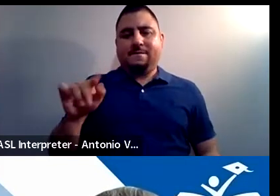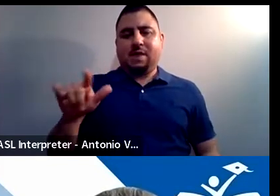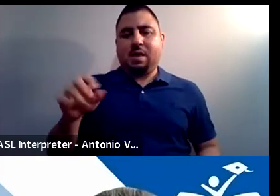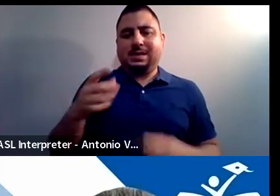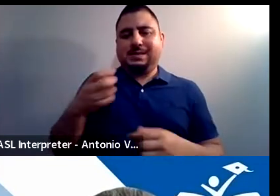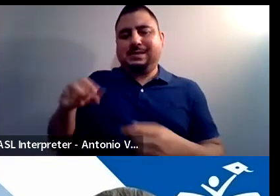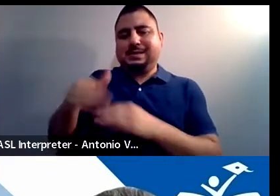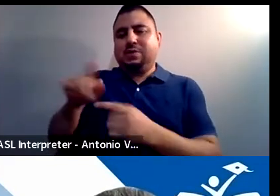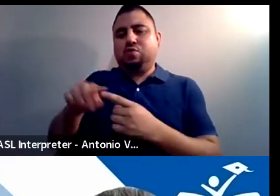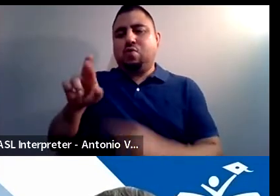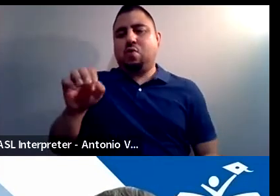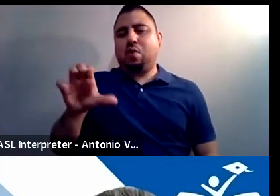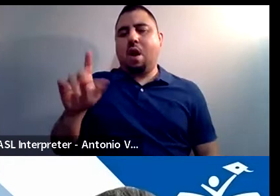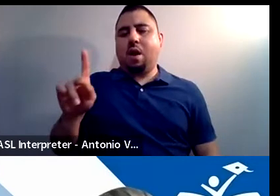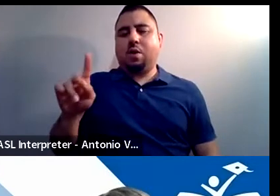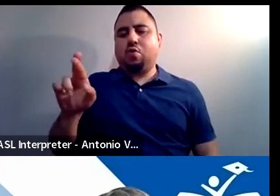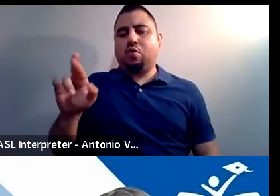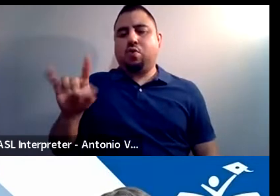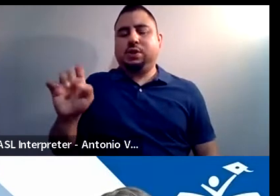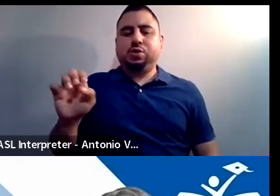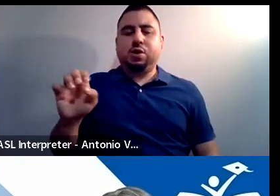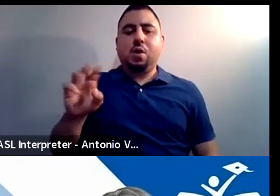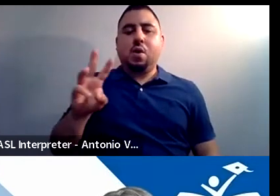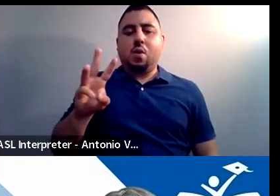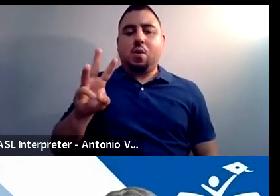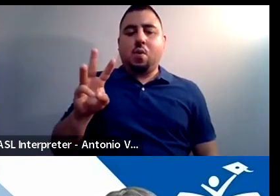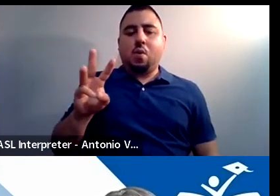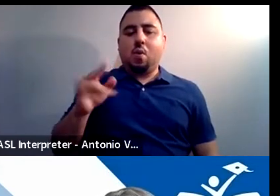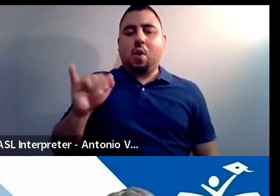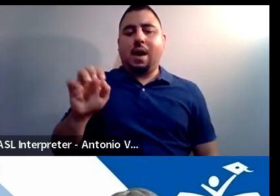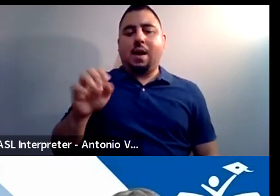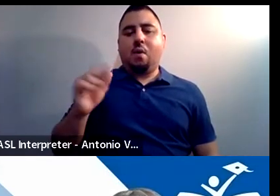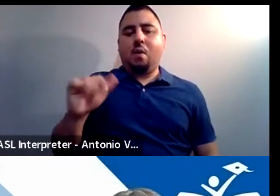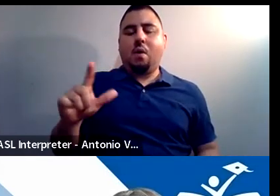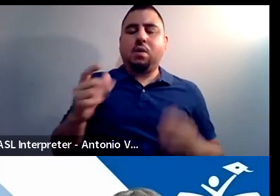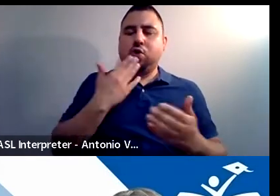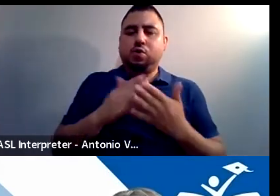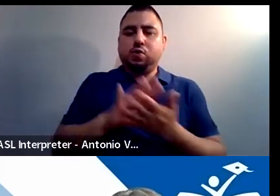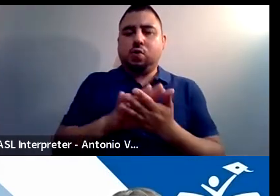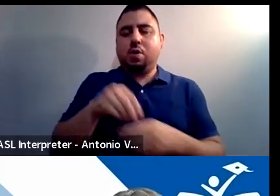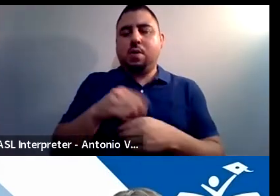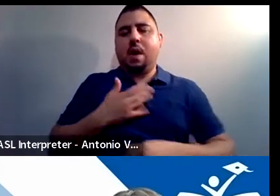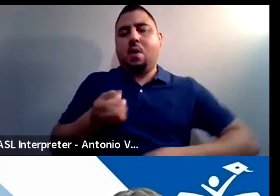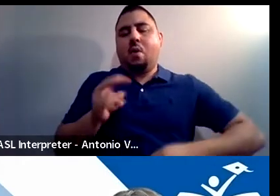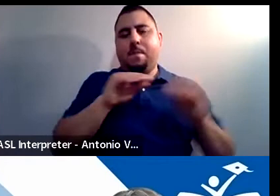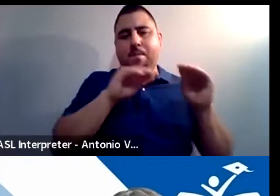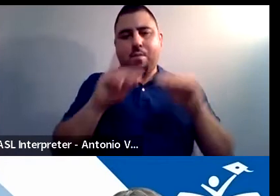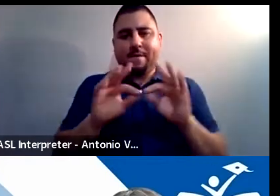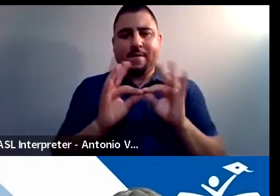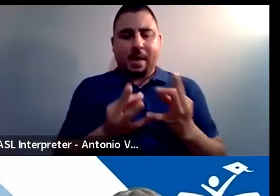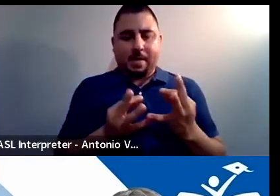Elementary. Put plainly, Whitehall Elementary is a much better school, and multiple families, including my own, specifically moved to this neighborhood to be a part